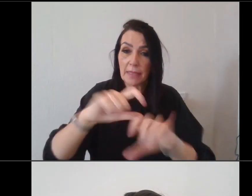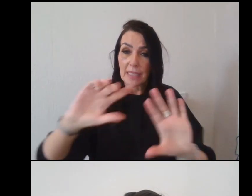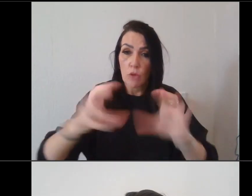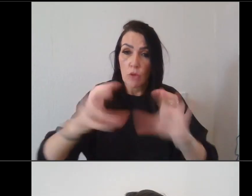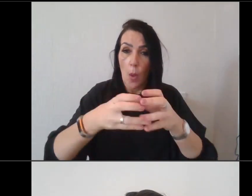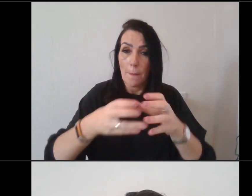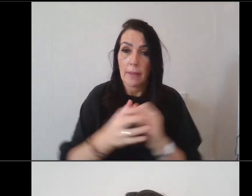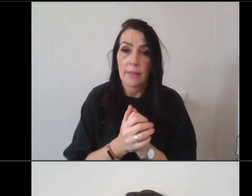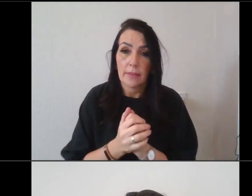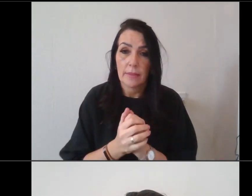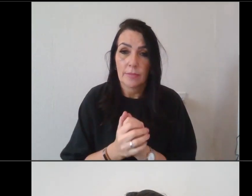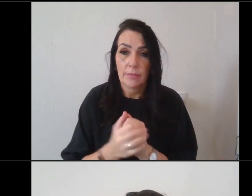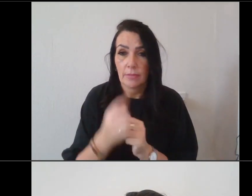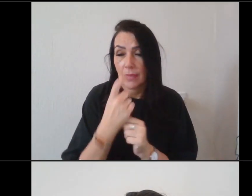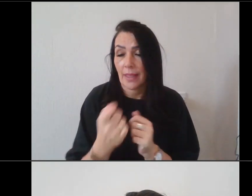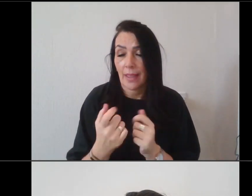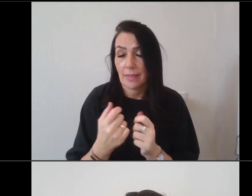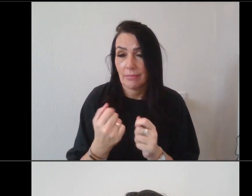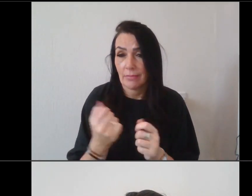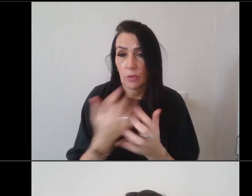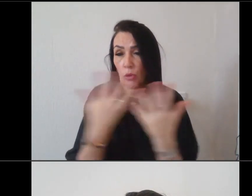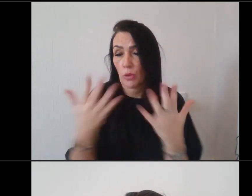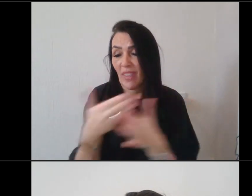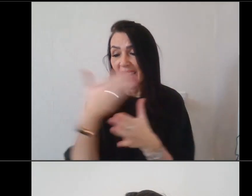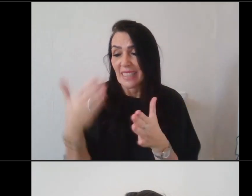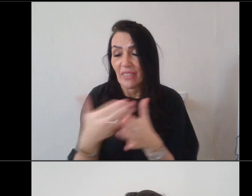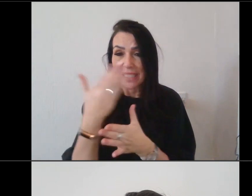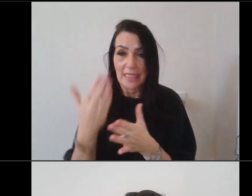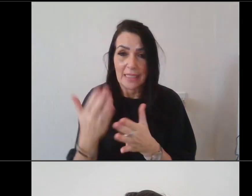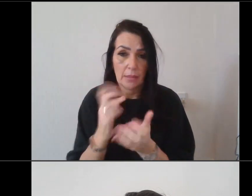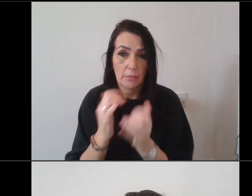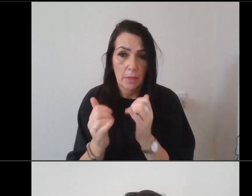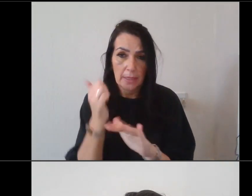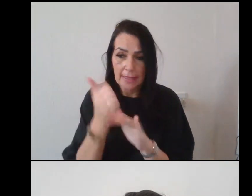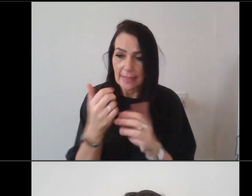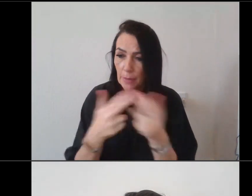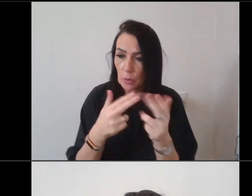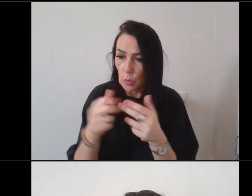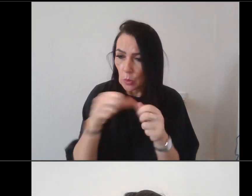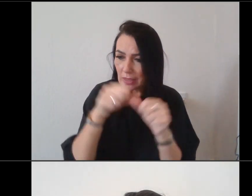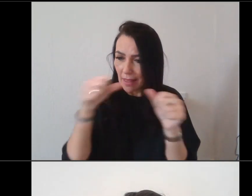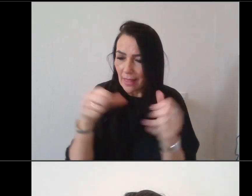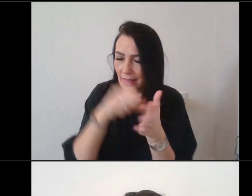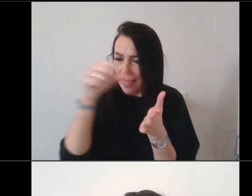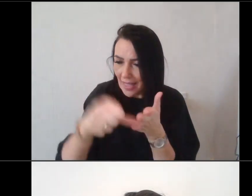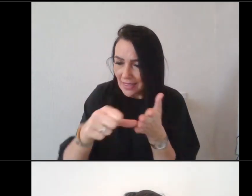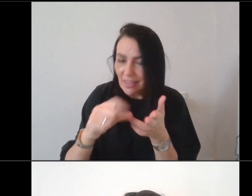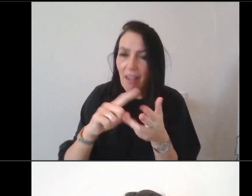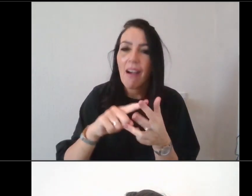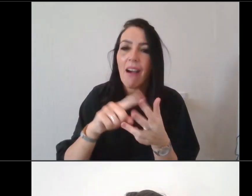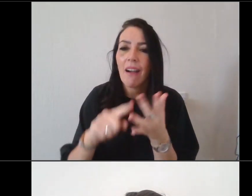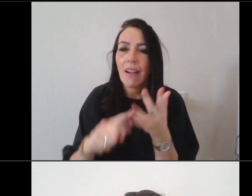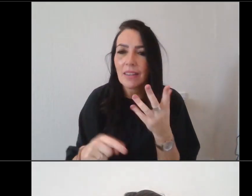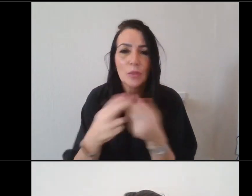of other activities. For example, maybe putting together newsletters with tips like what Laura was talking